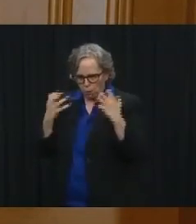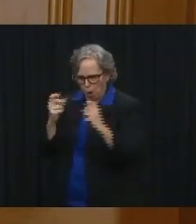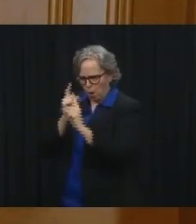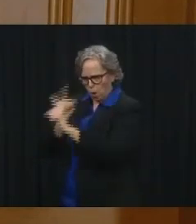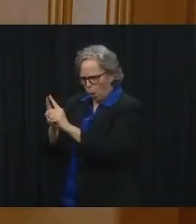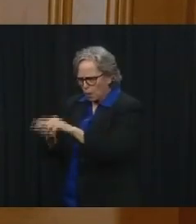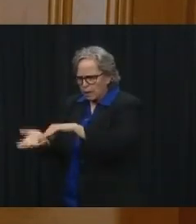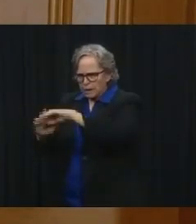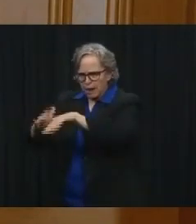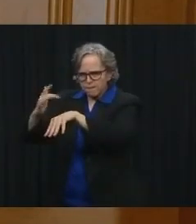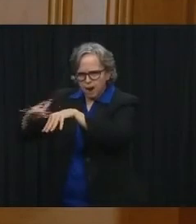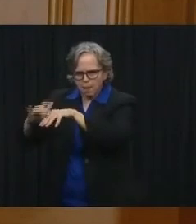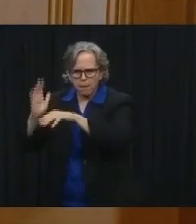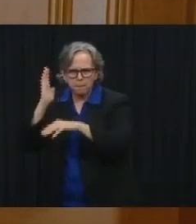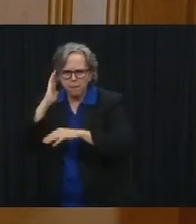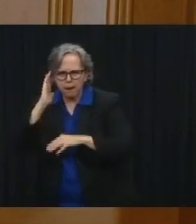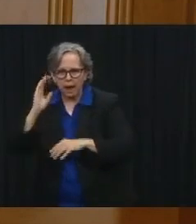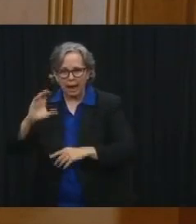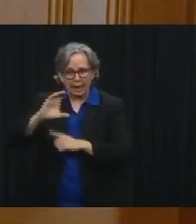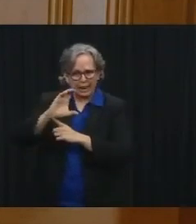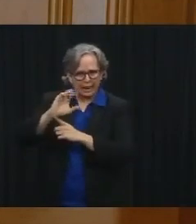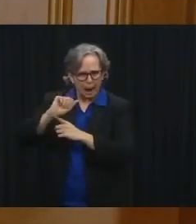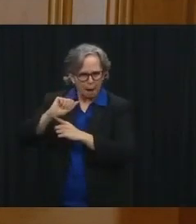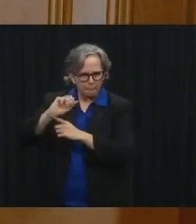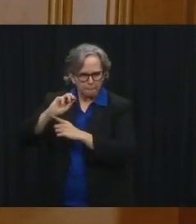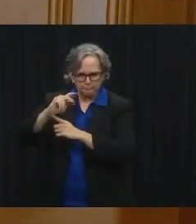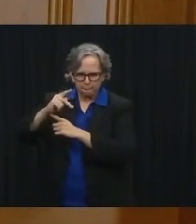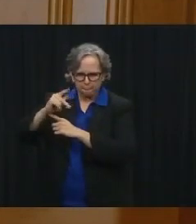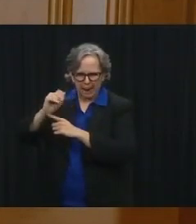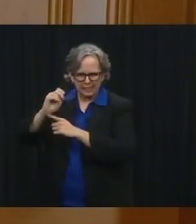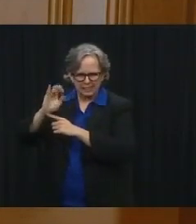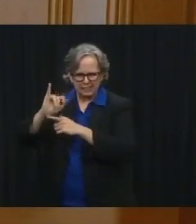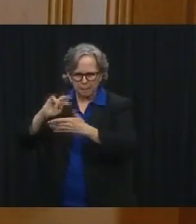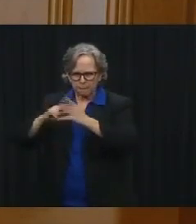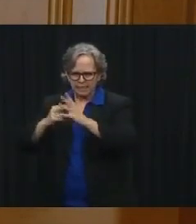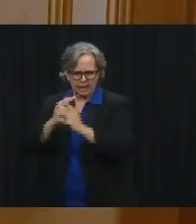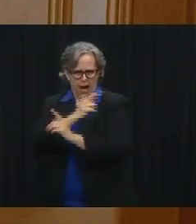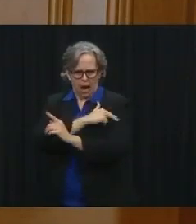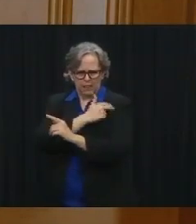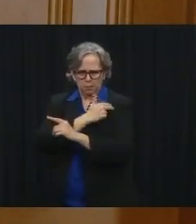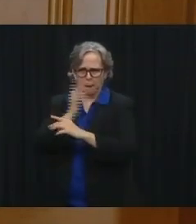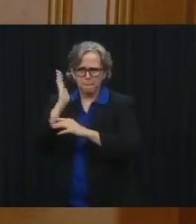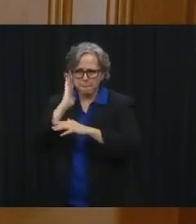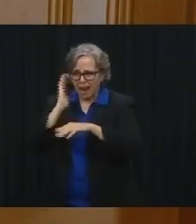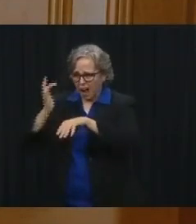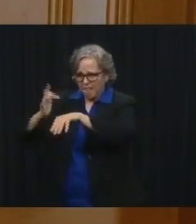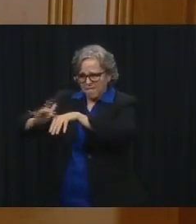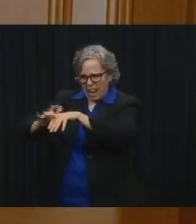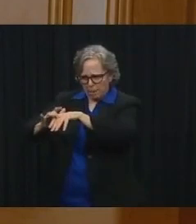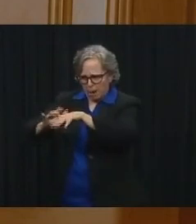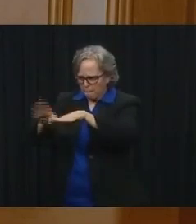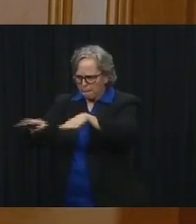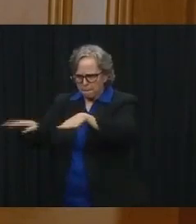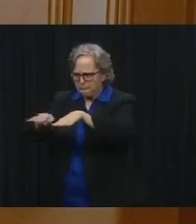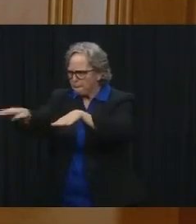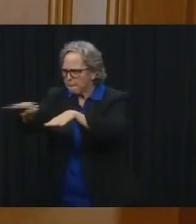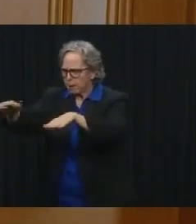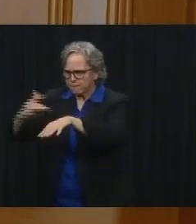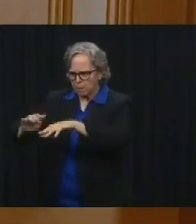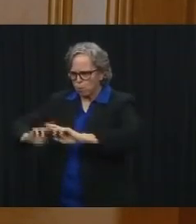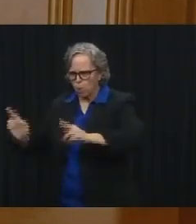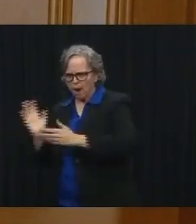sure that everyone, the doctors and other first responders, have the personal protection